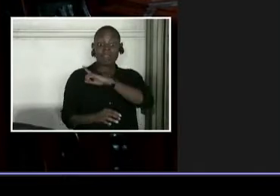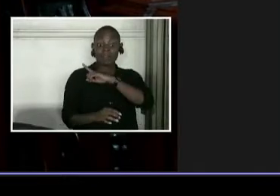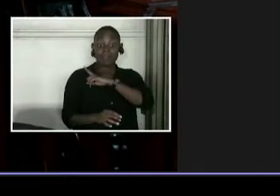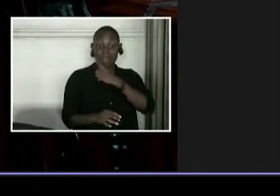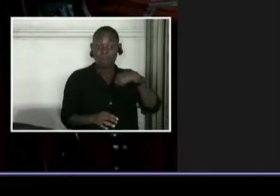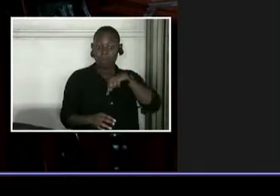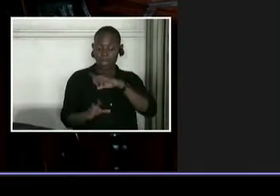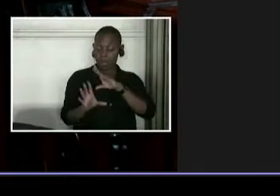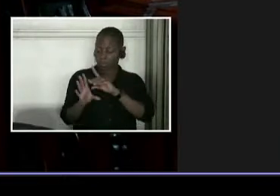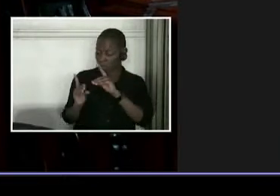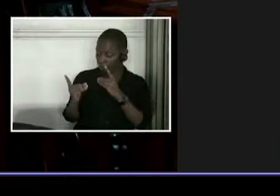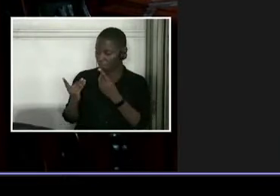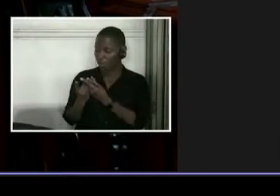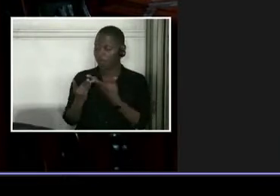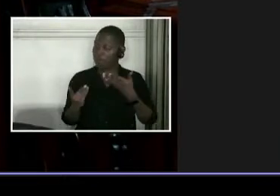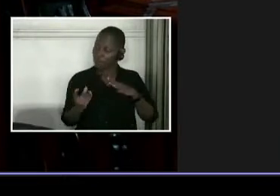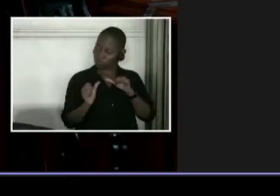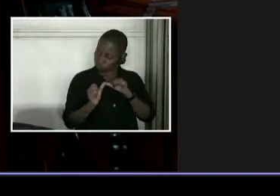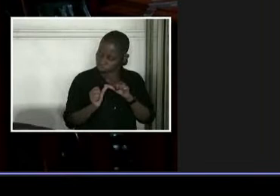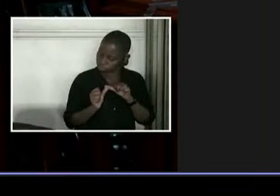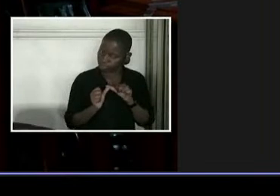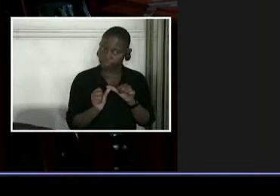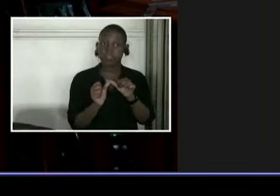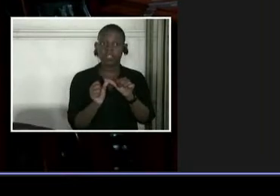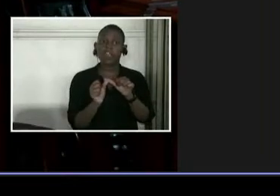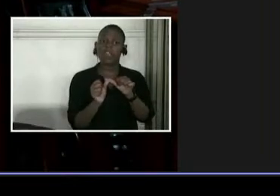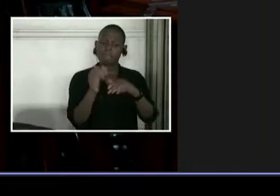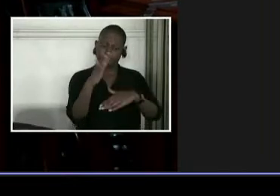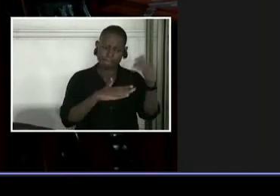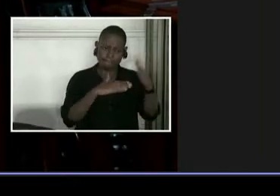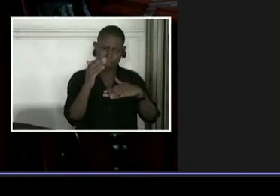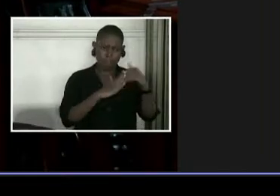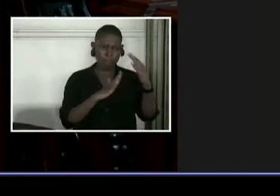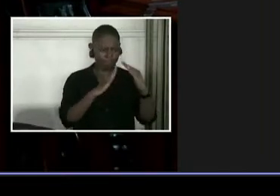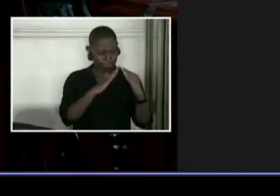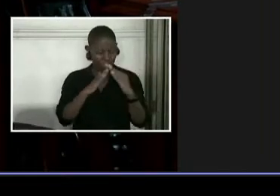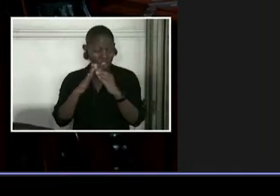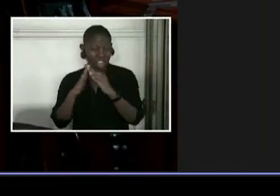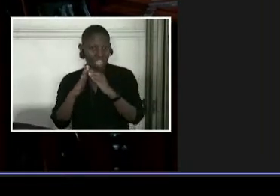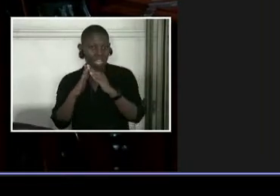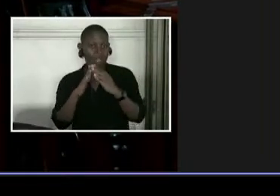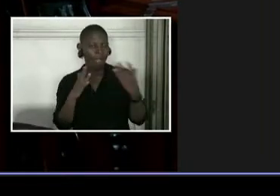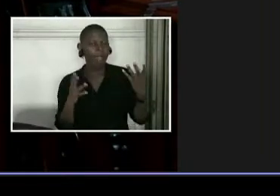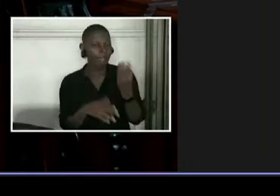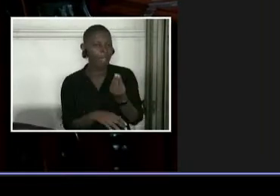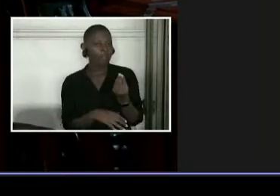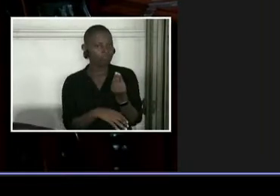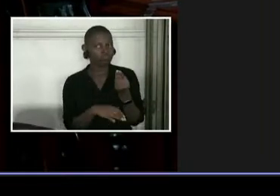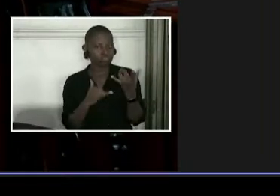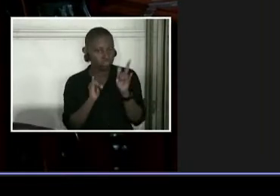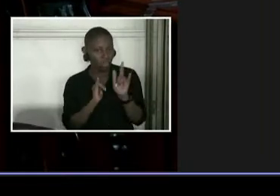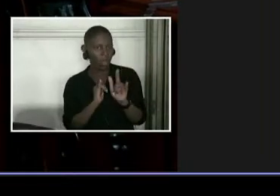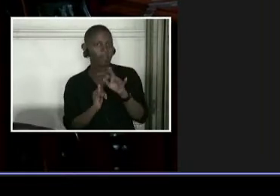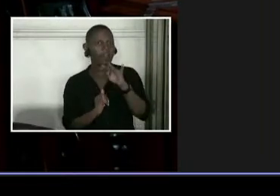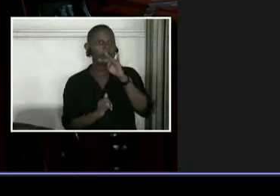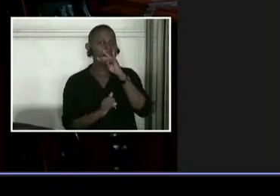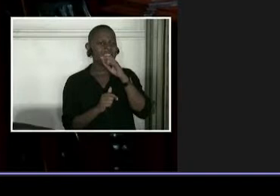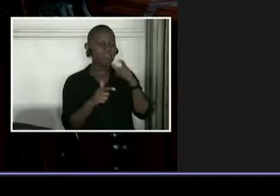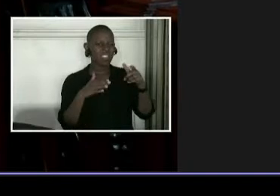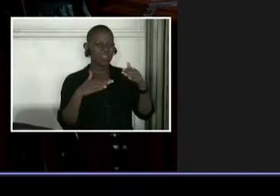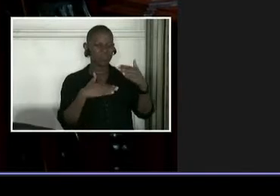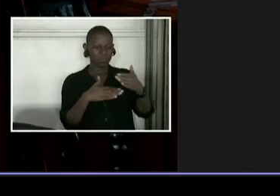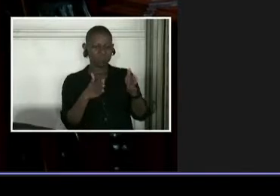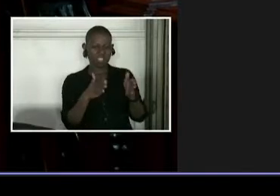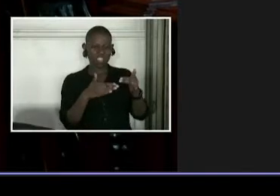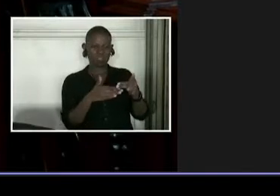to continue building our people decent homes that are full of love. A house is made of bricks and beams. A home